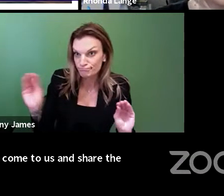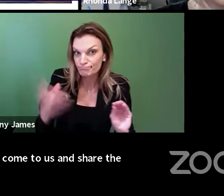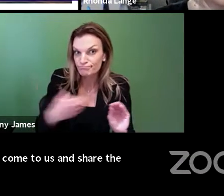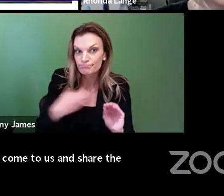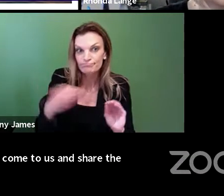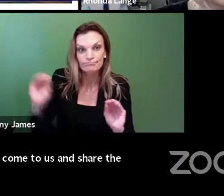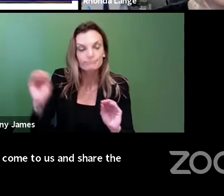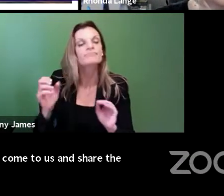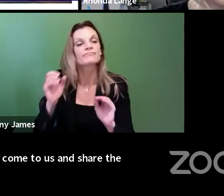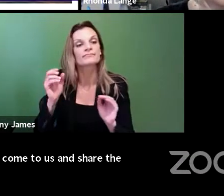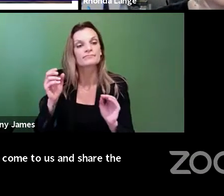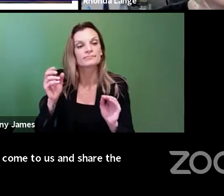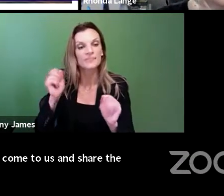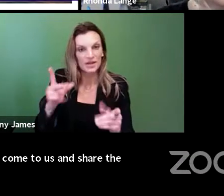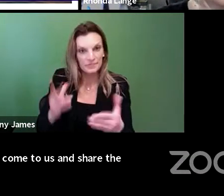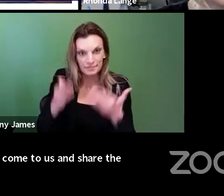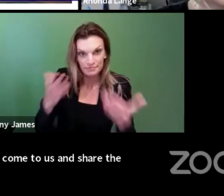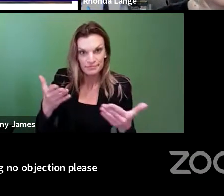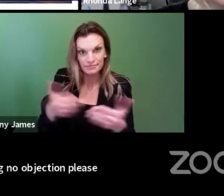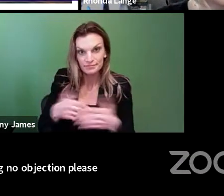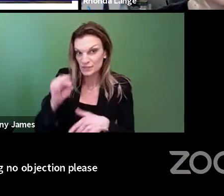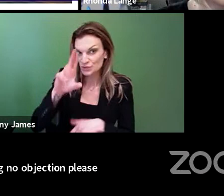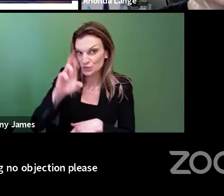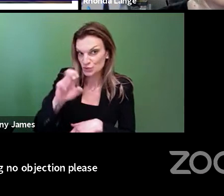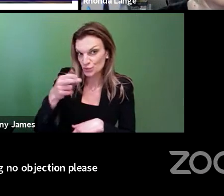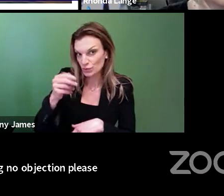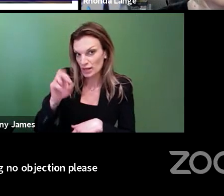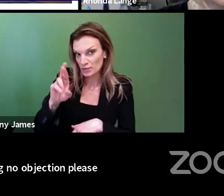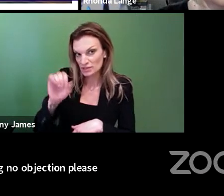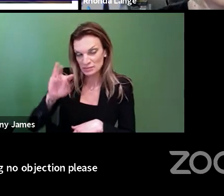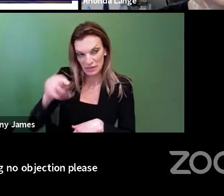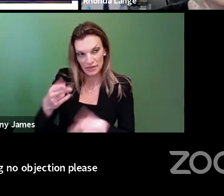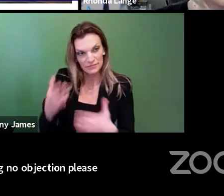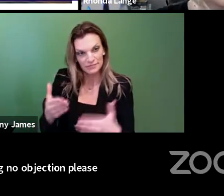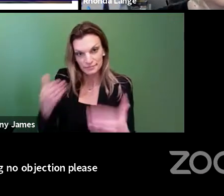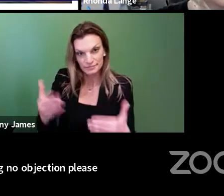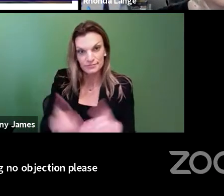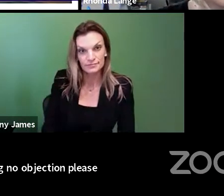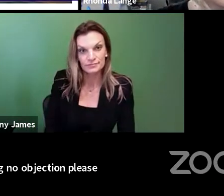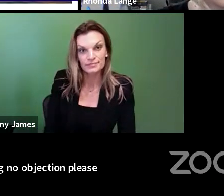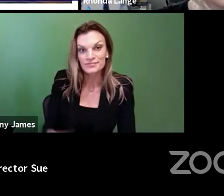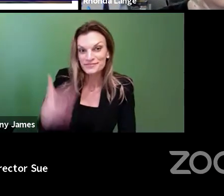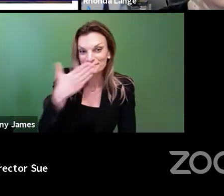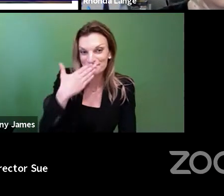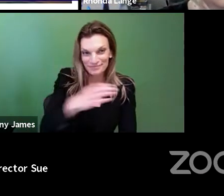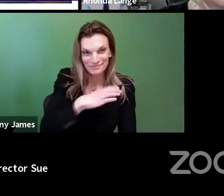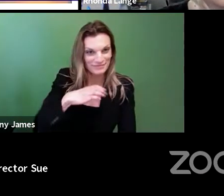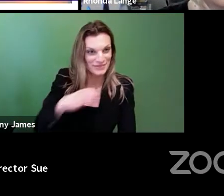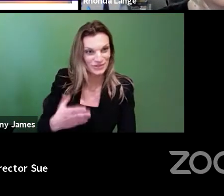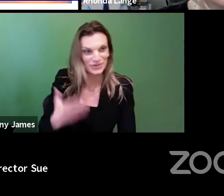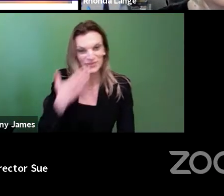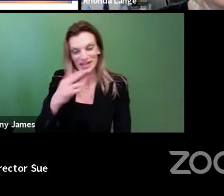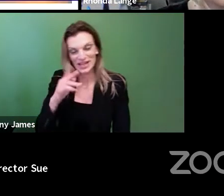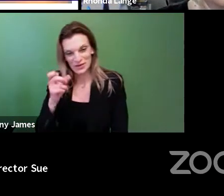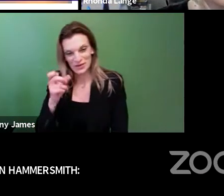objection, please proceed, Executive Director Sue Hammersmith. Thank you, Commissioner